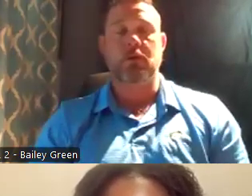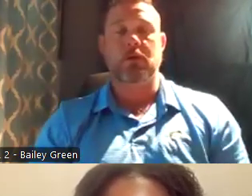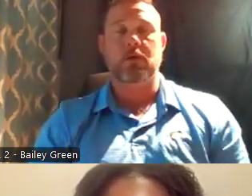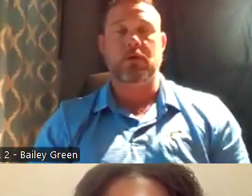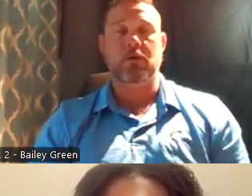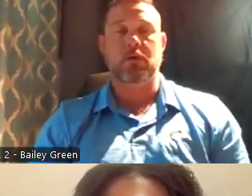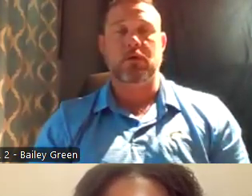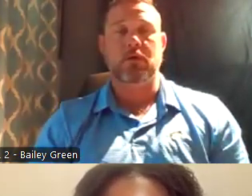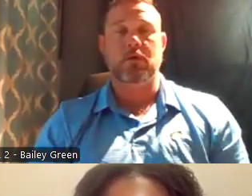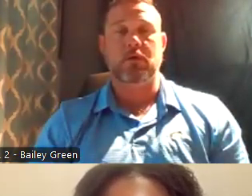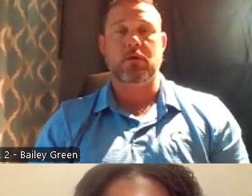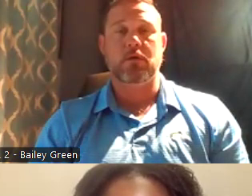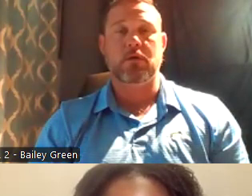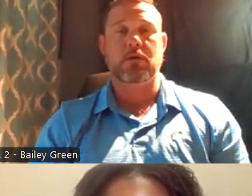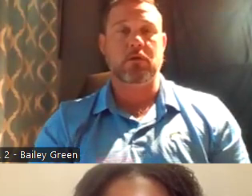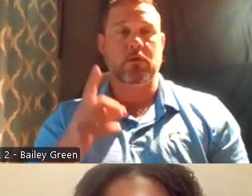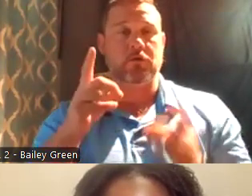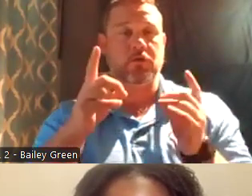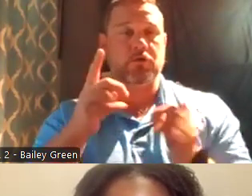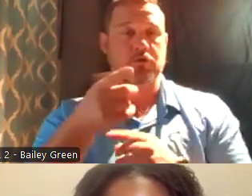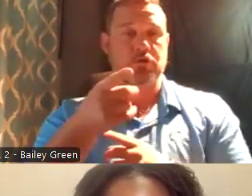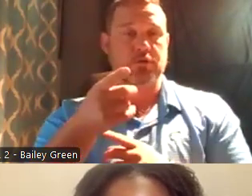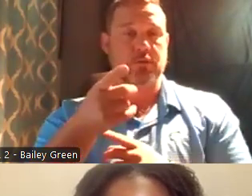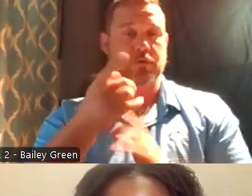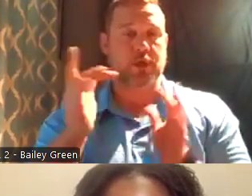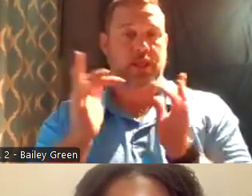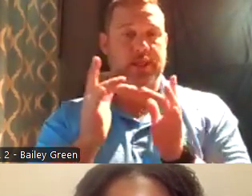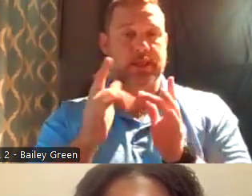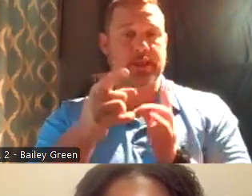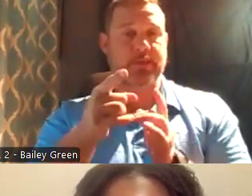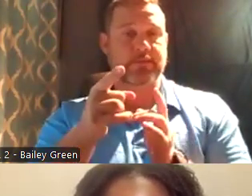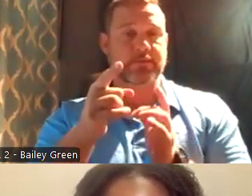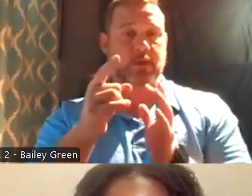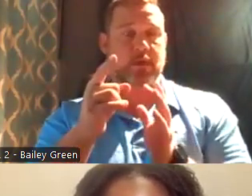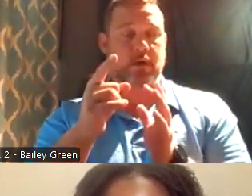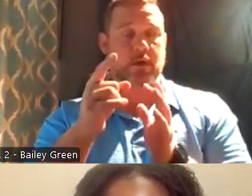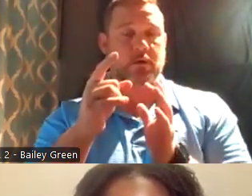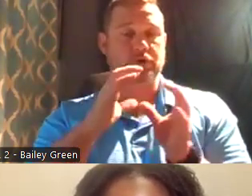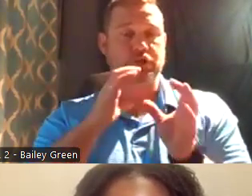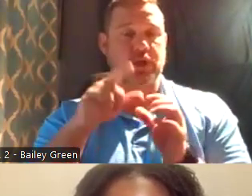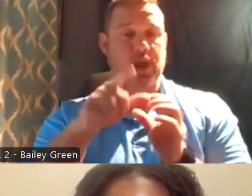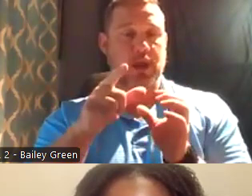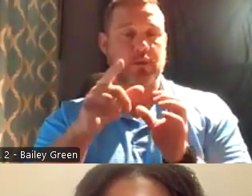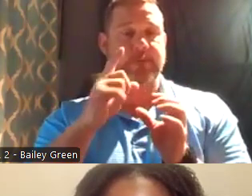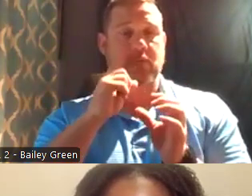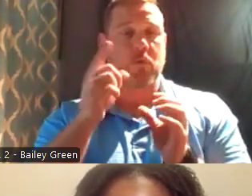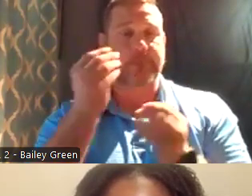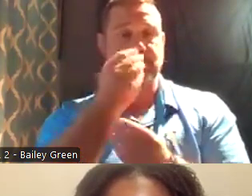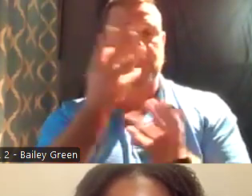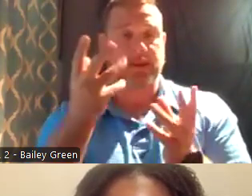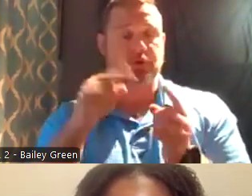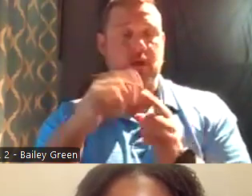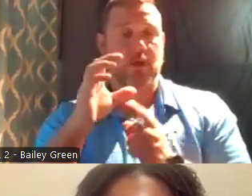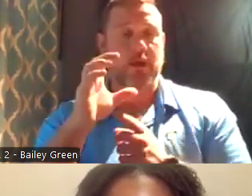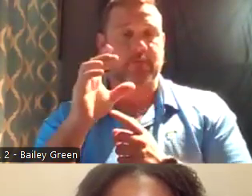Director DeMorris just put a link in the chat for anyone who's looking for information on, let's see, the California